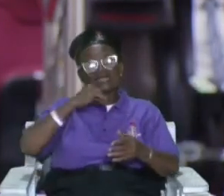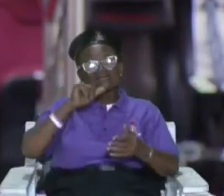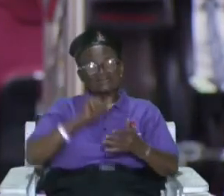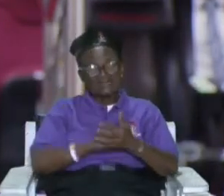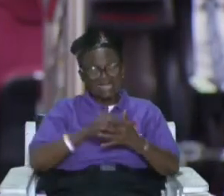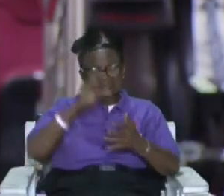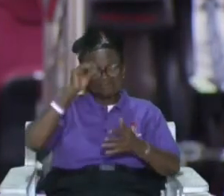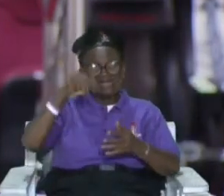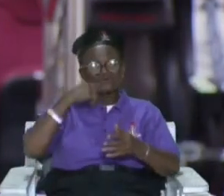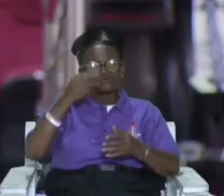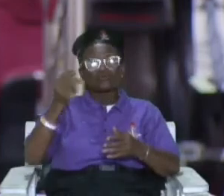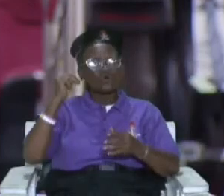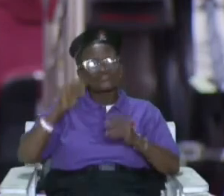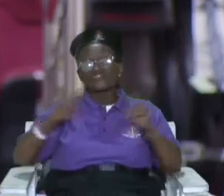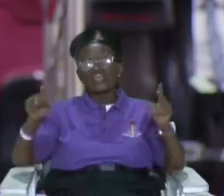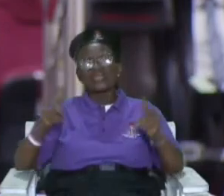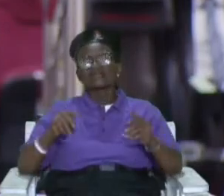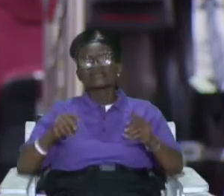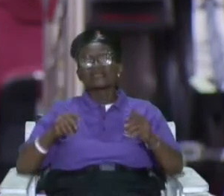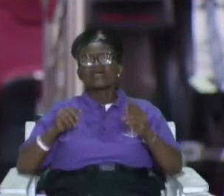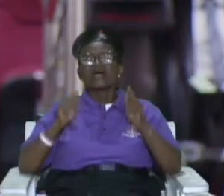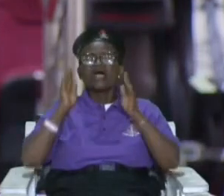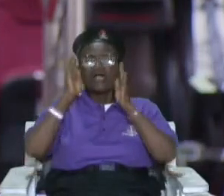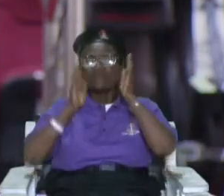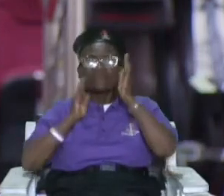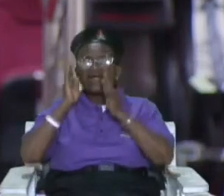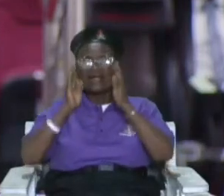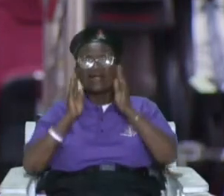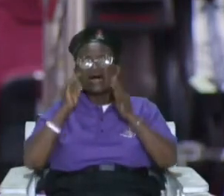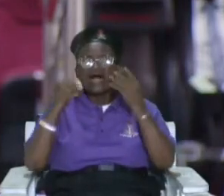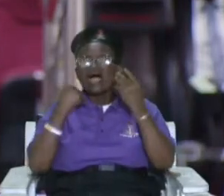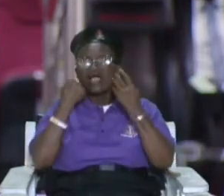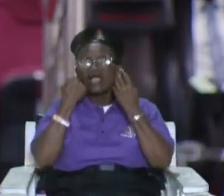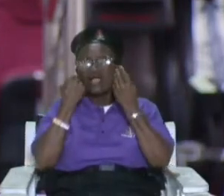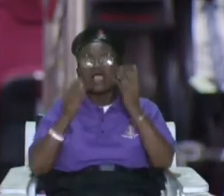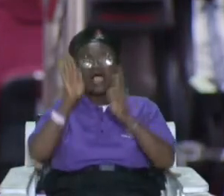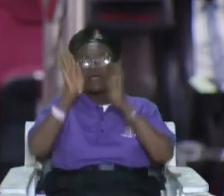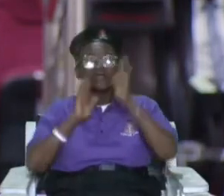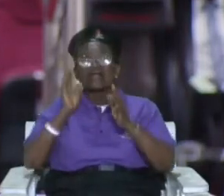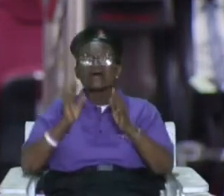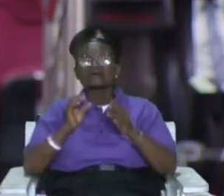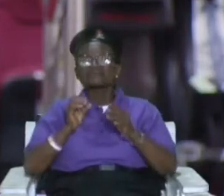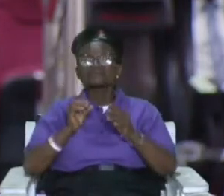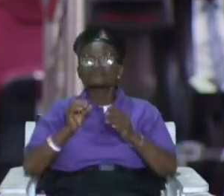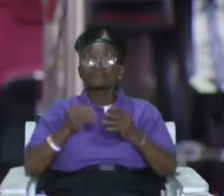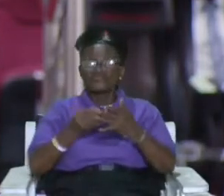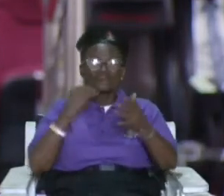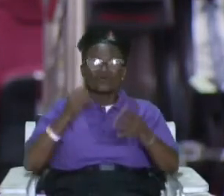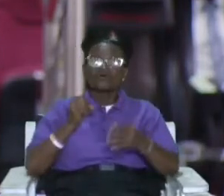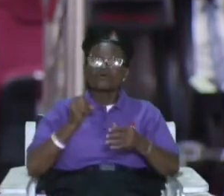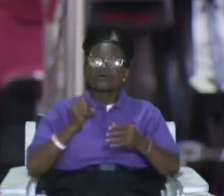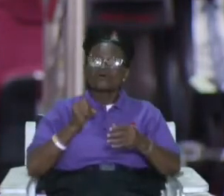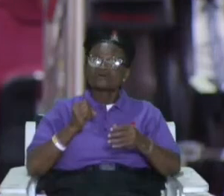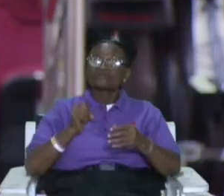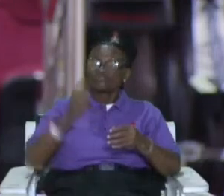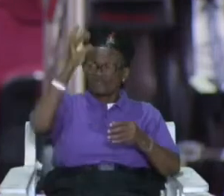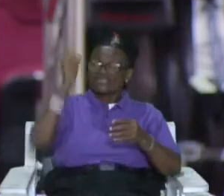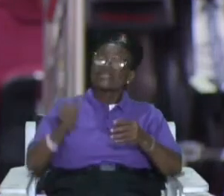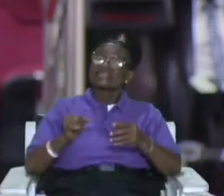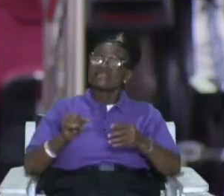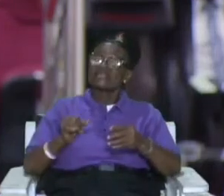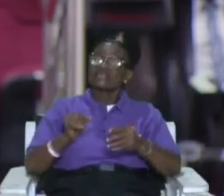embarrassed before suddenly got up, found that, I can stand.